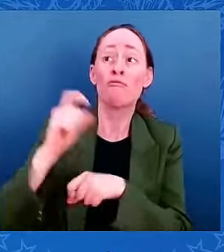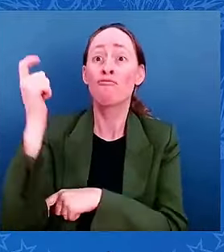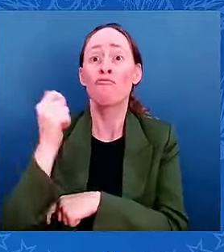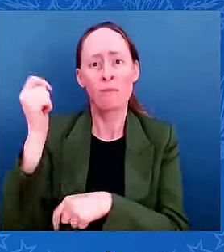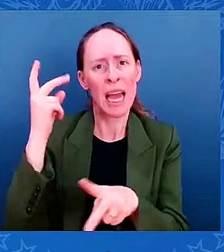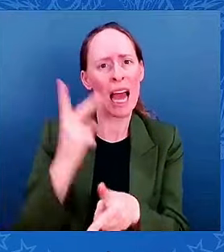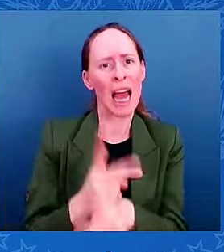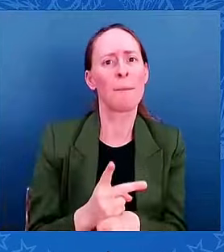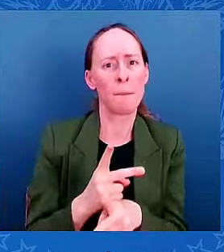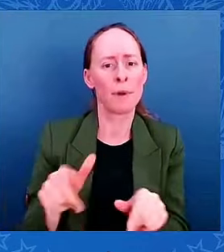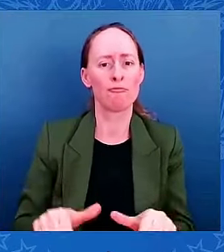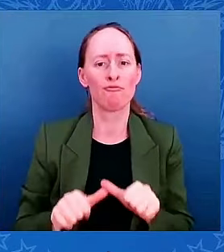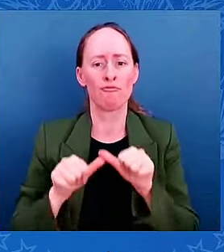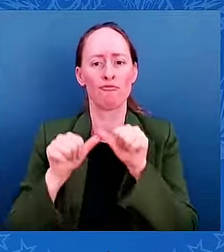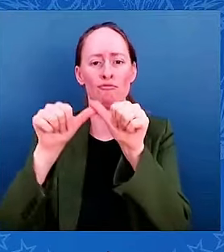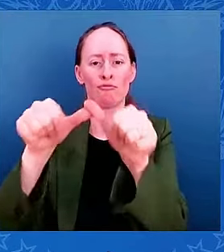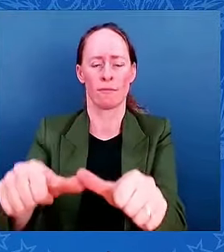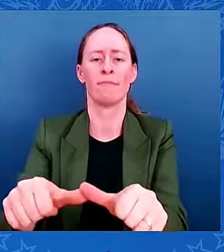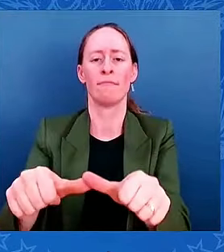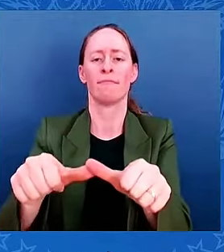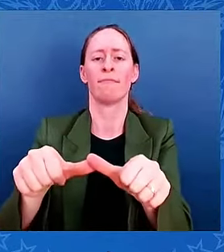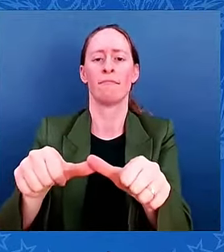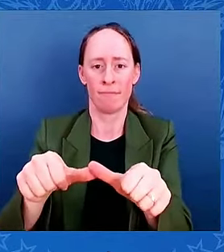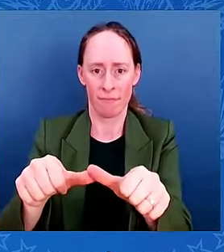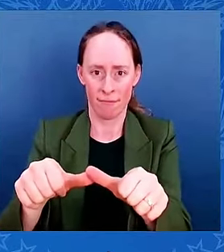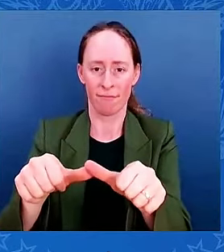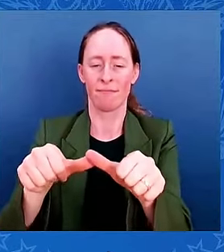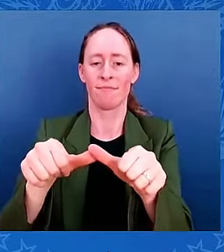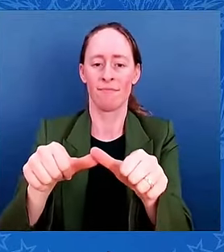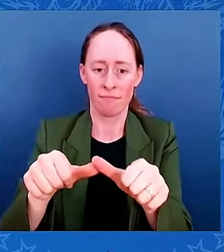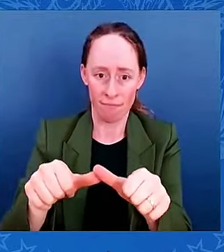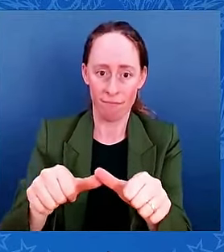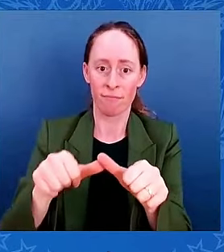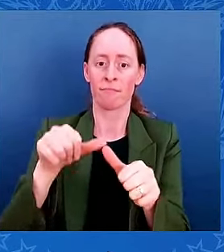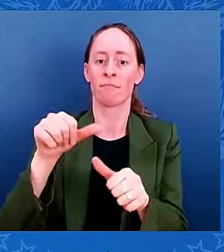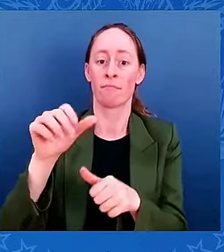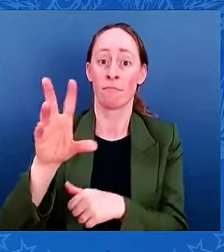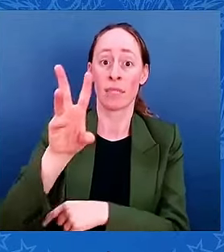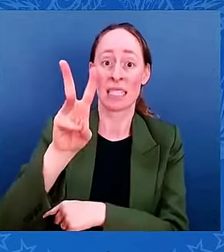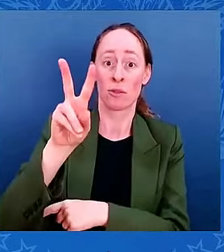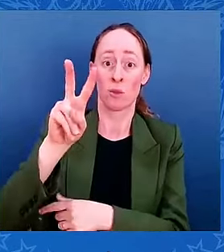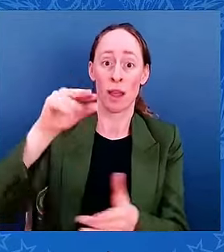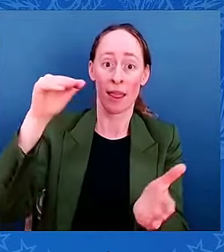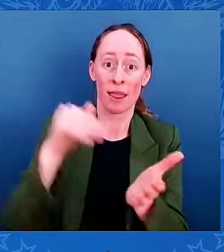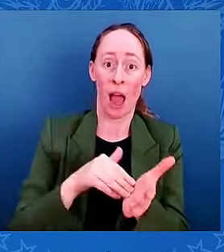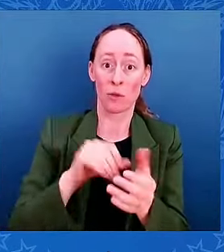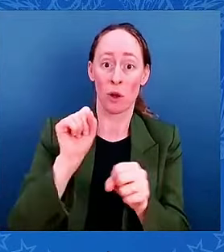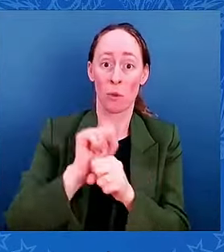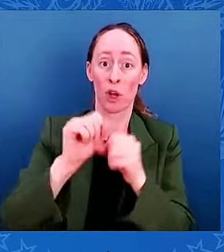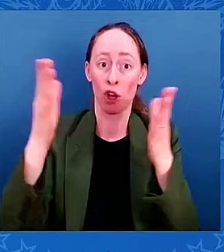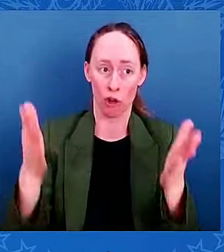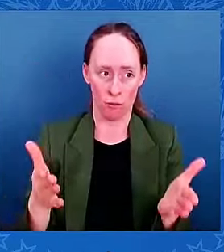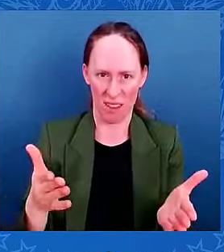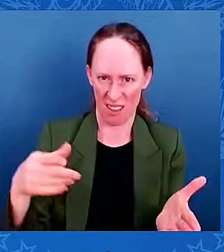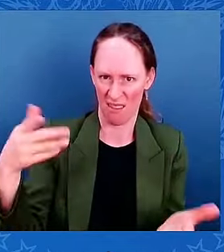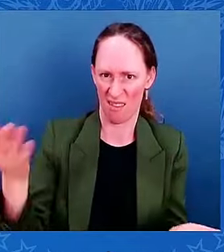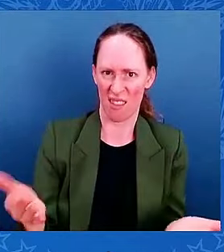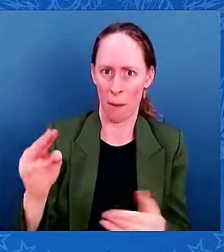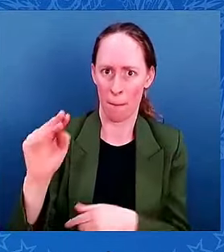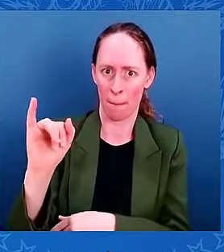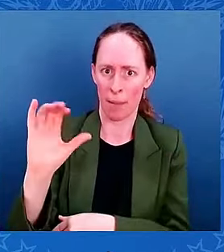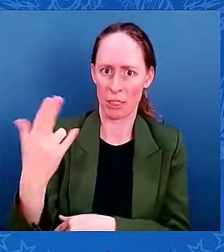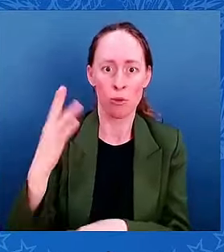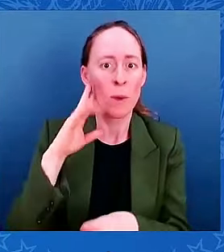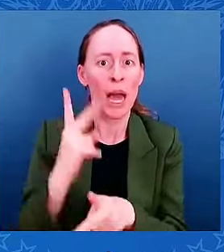over 62,000 workers and retirees across Michigan are benefiting from that signing. Yes, I am. Before we acted, workers